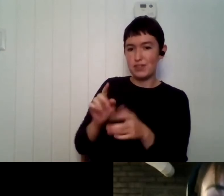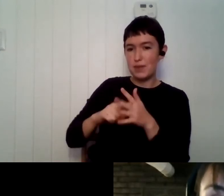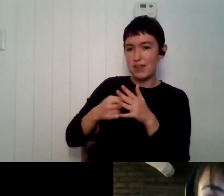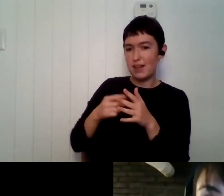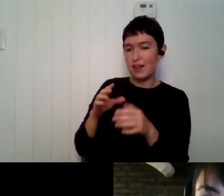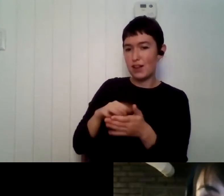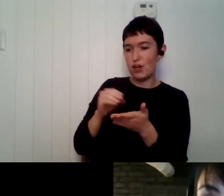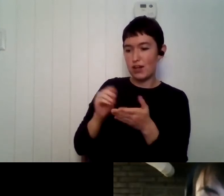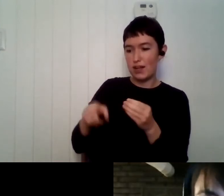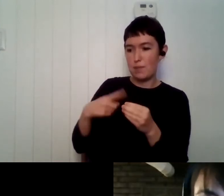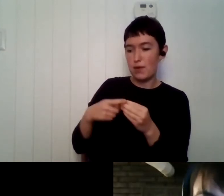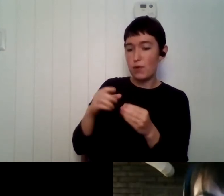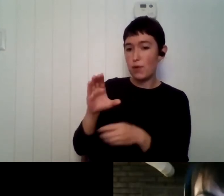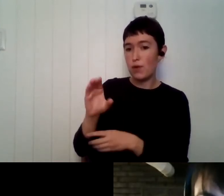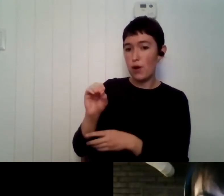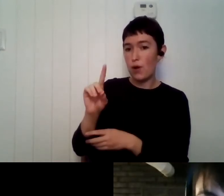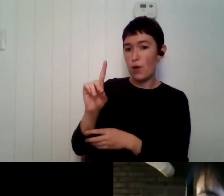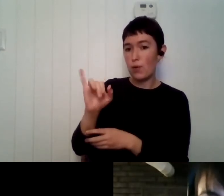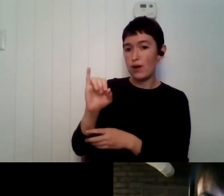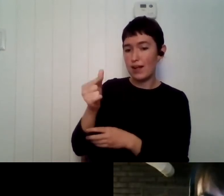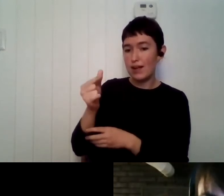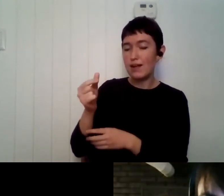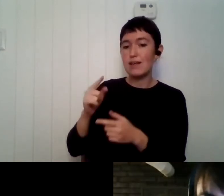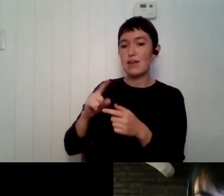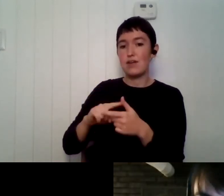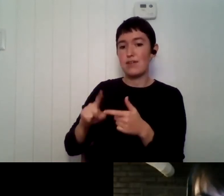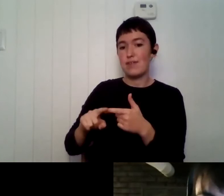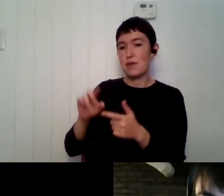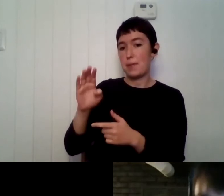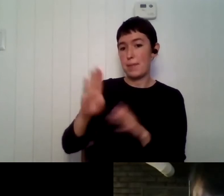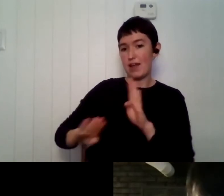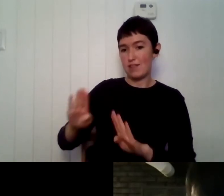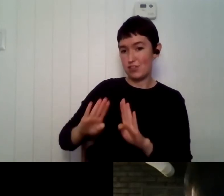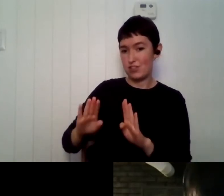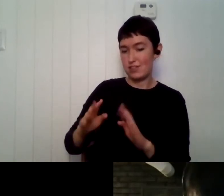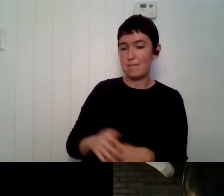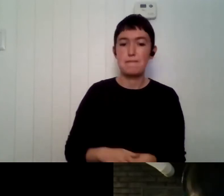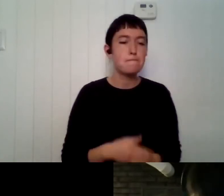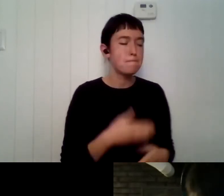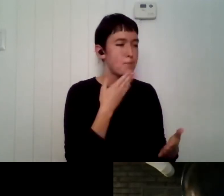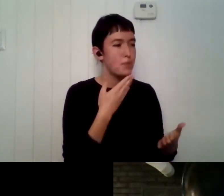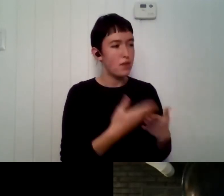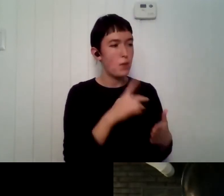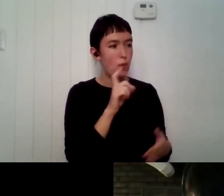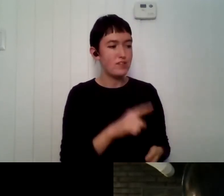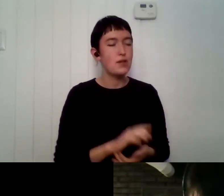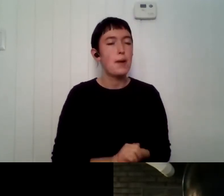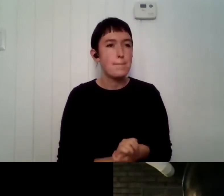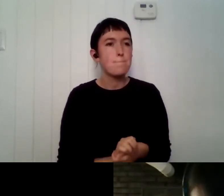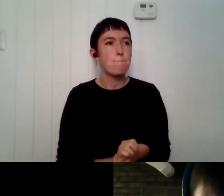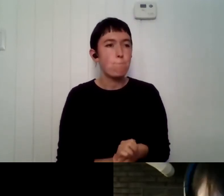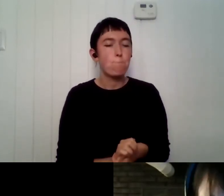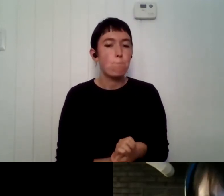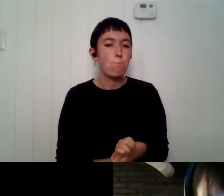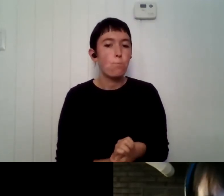biology? Oh, that's a good question. Websites for learning about coding. I think